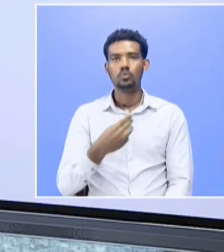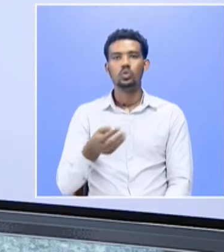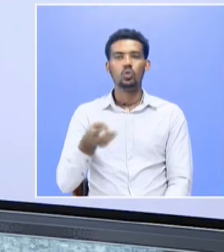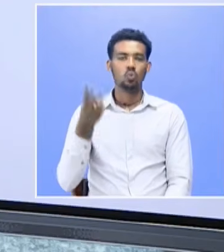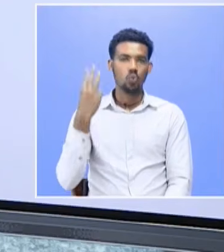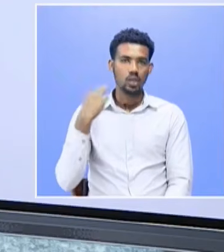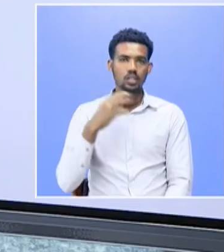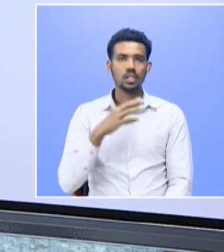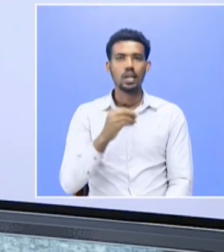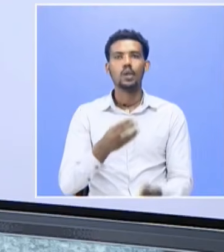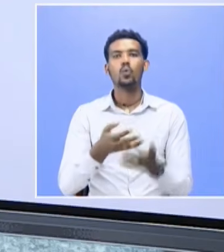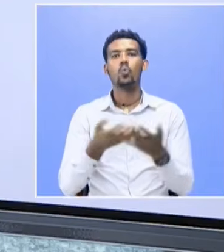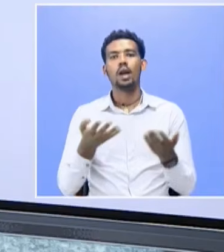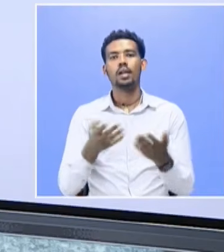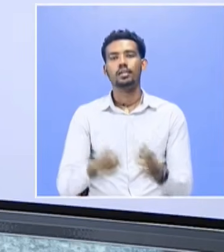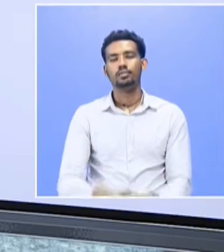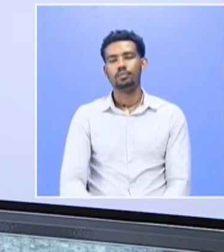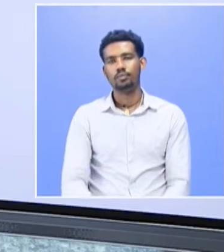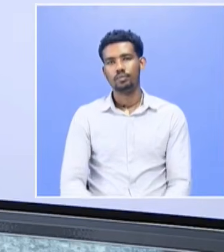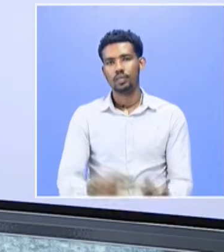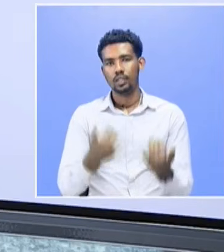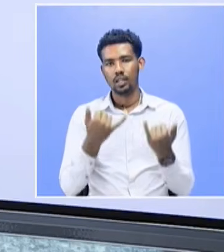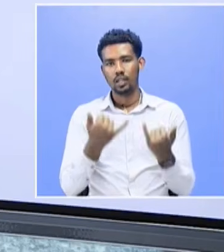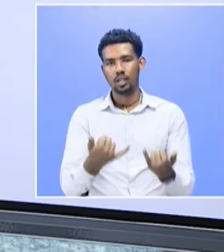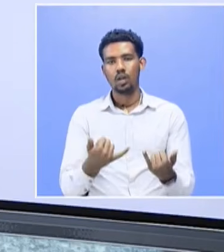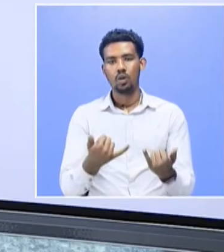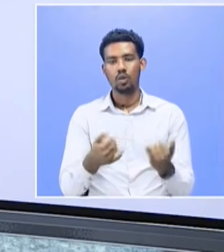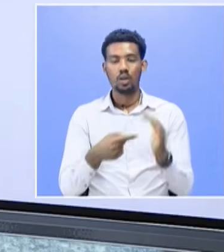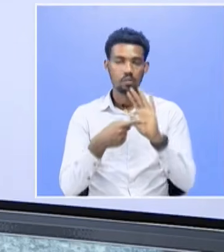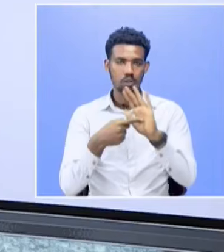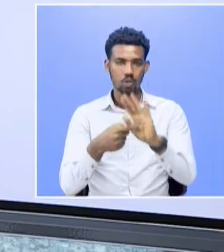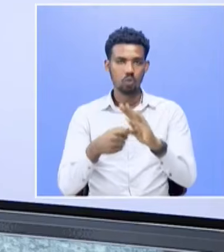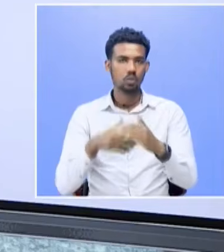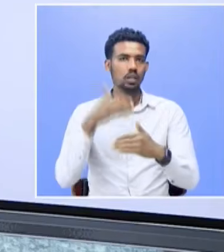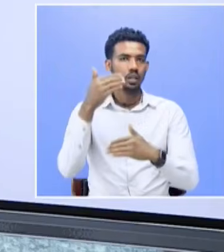was, and were. Let me show you the next one.